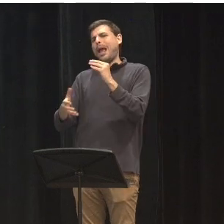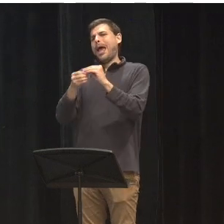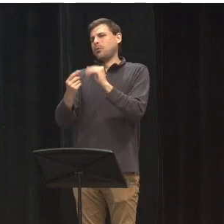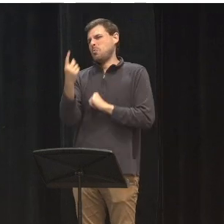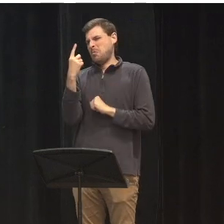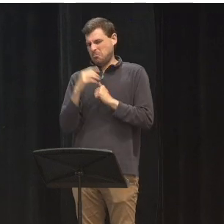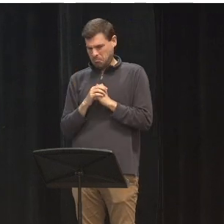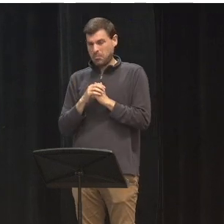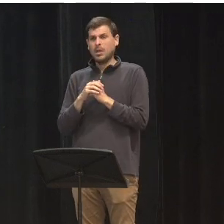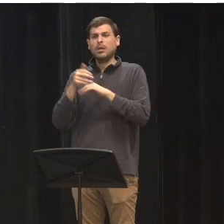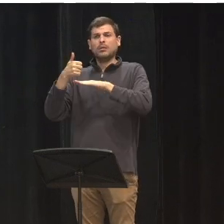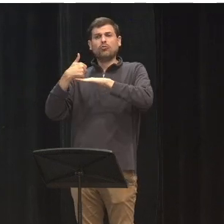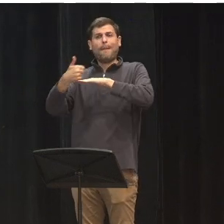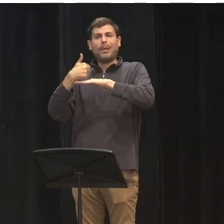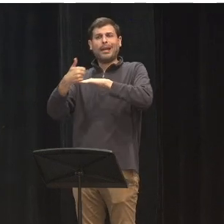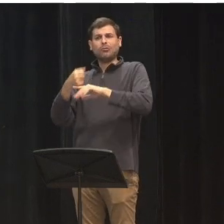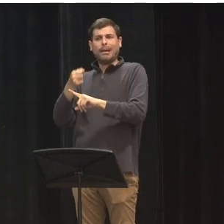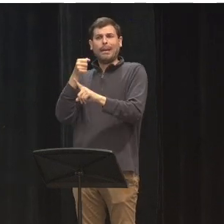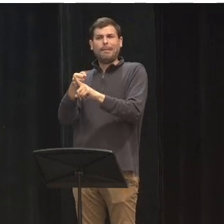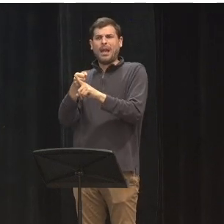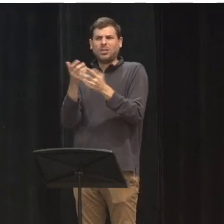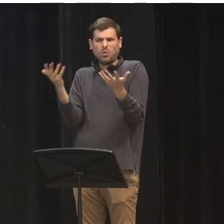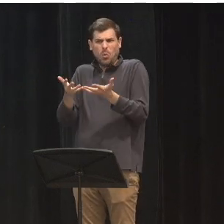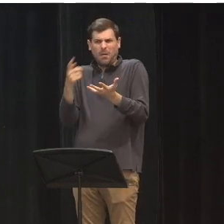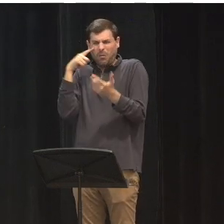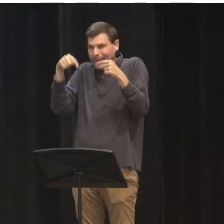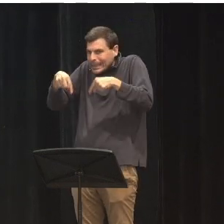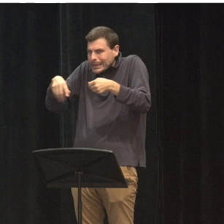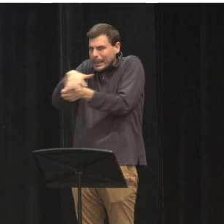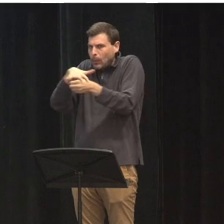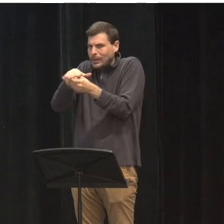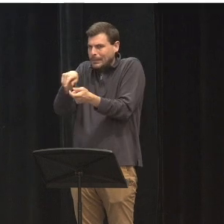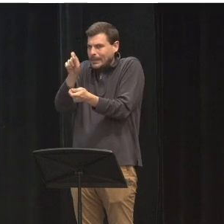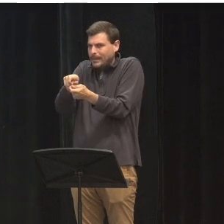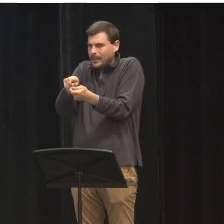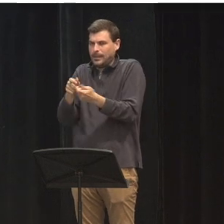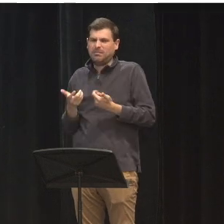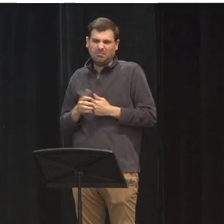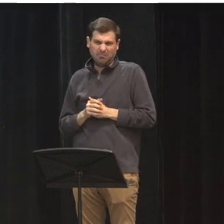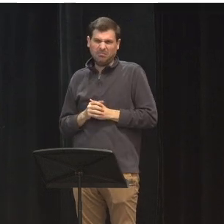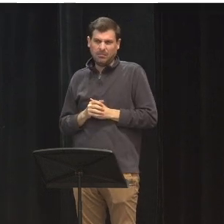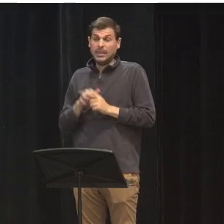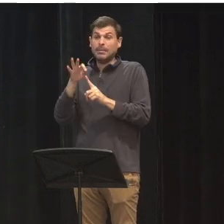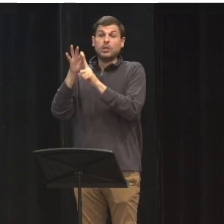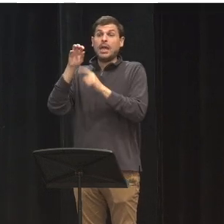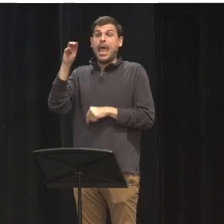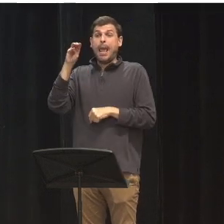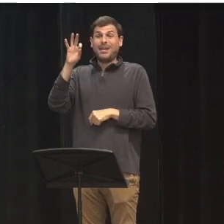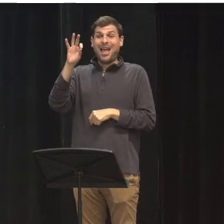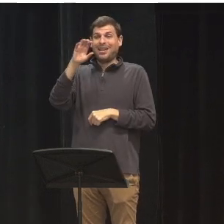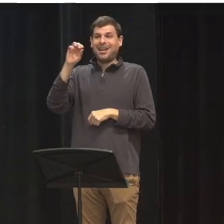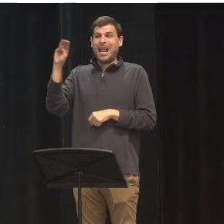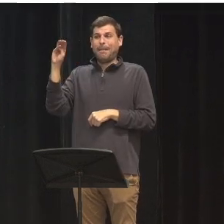is the impact on the transportation for this neighborhood during the period, especially the M9 and M20